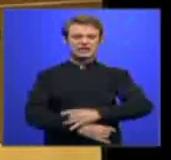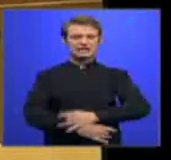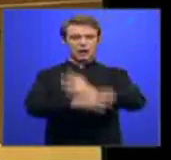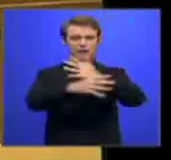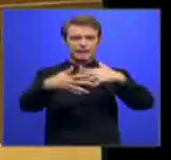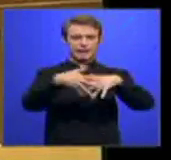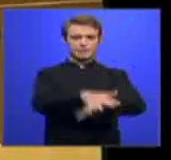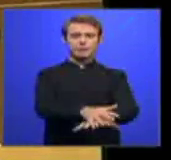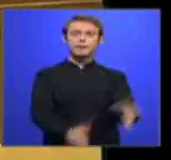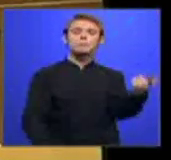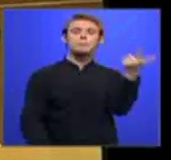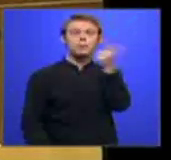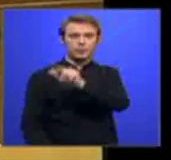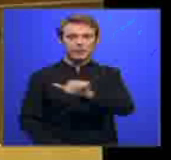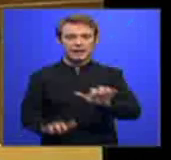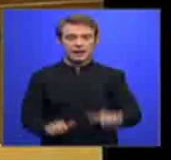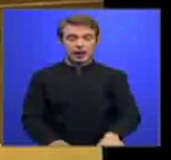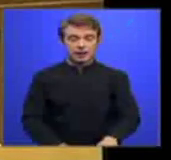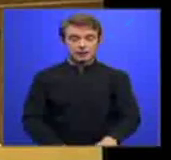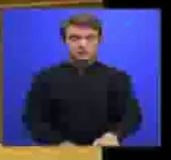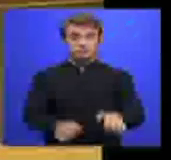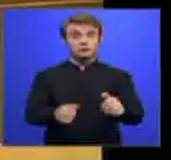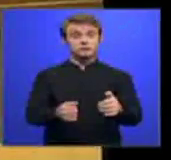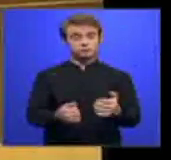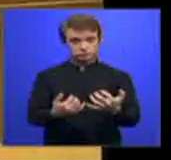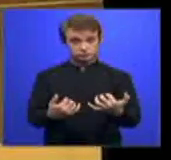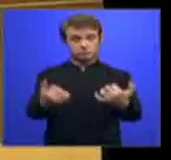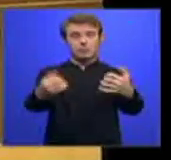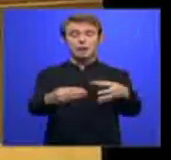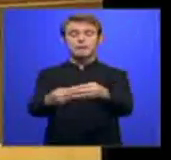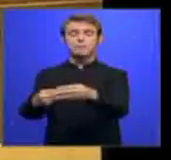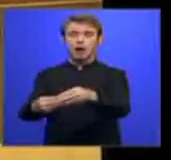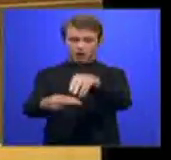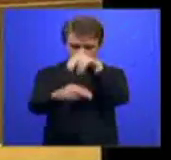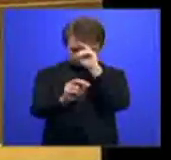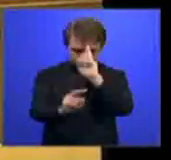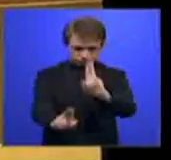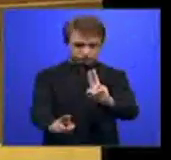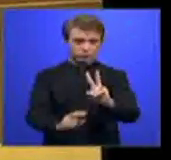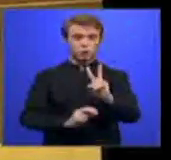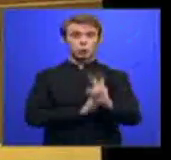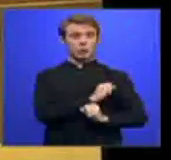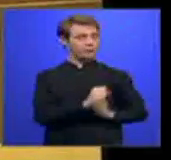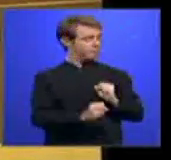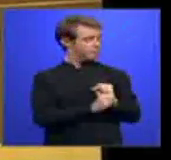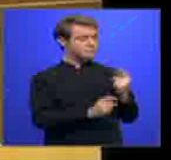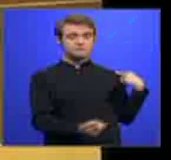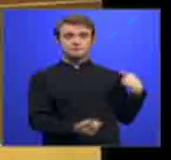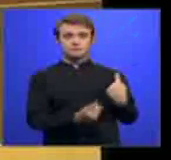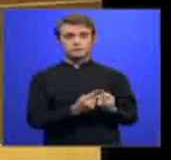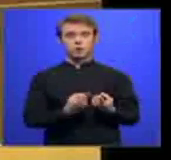Honorable members, the past 2 years have demonstrated